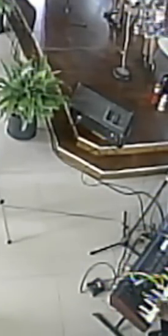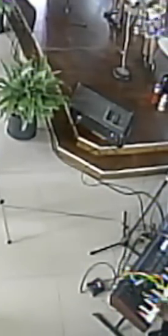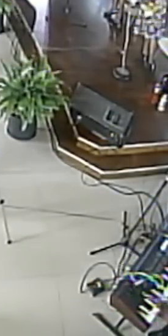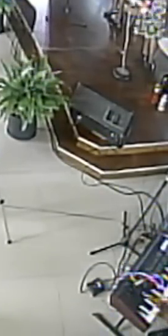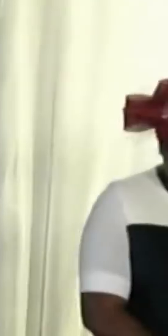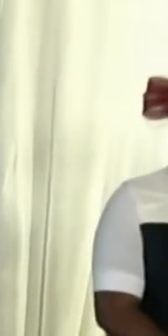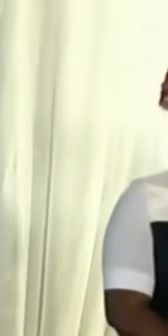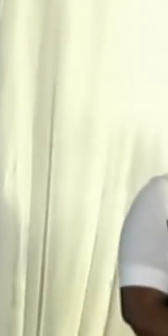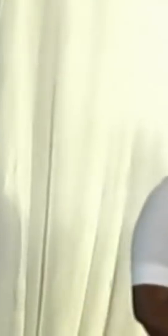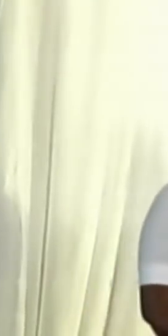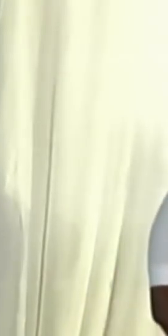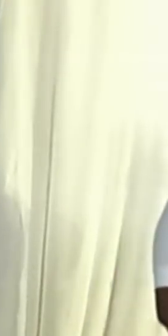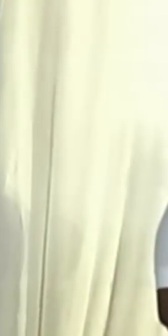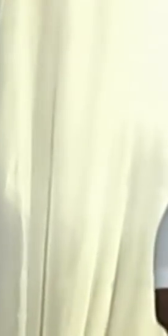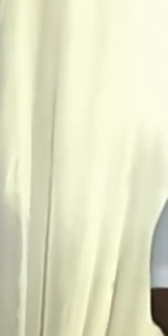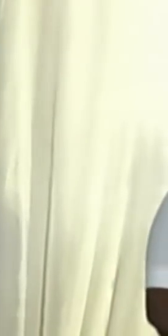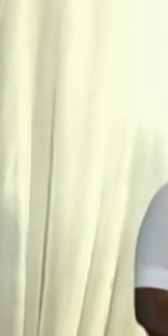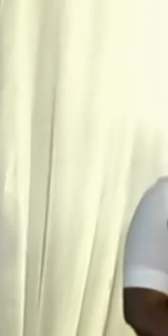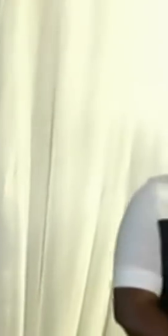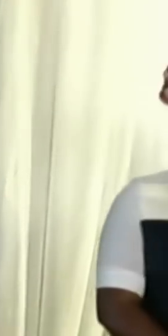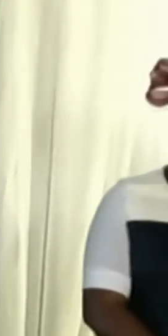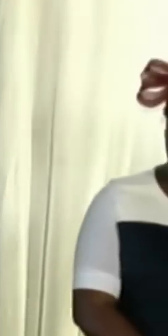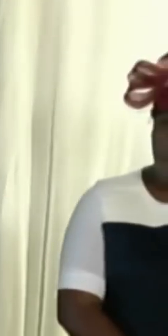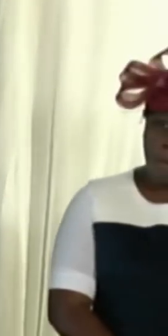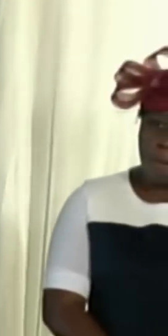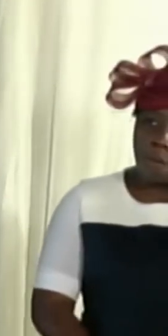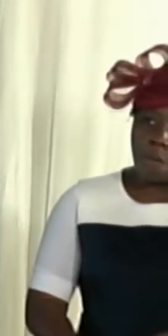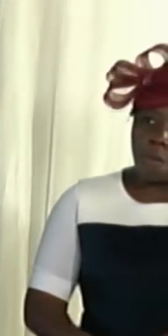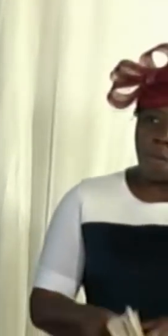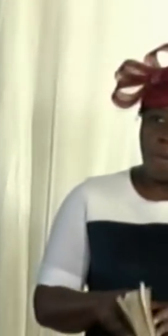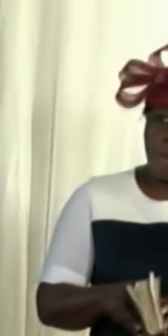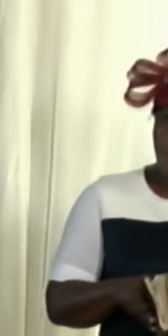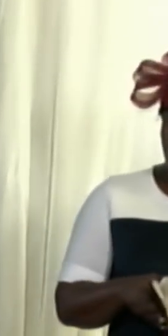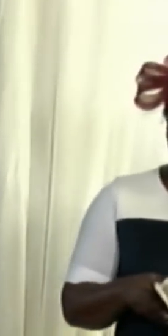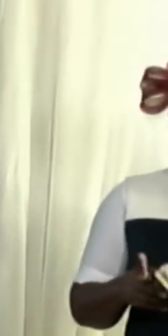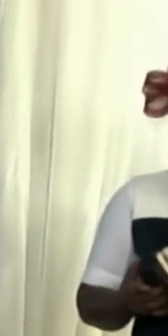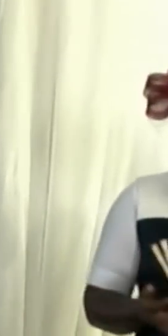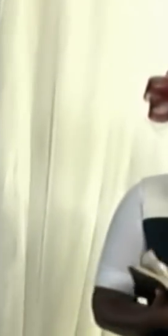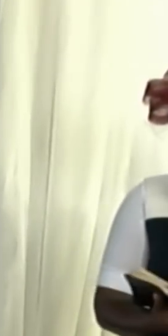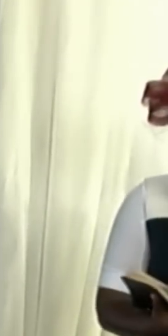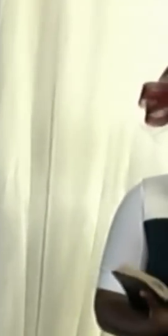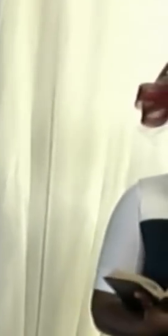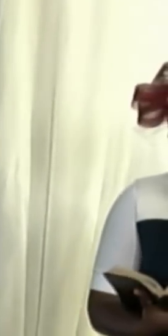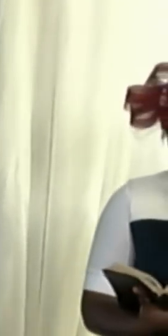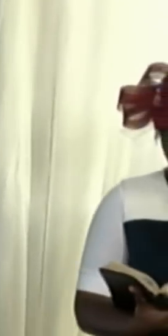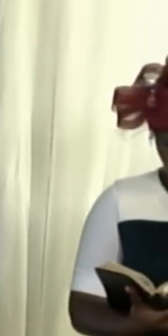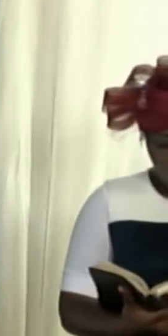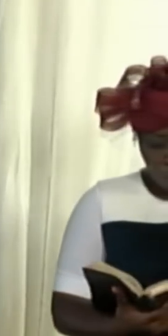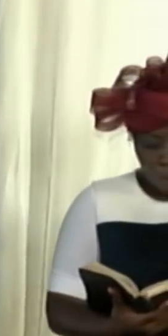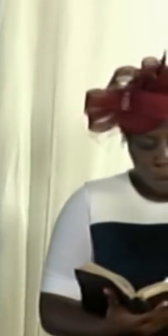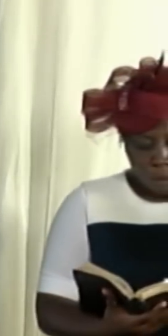Amen. Reading from the book of Jeremiah, chapter number 8.